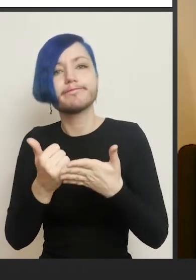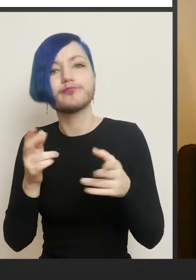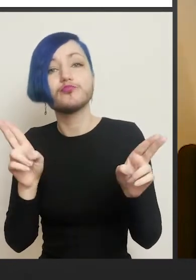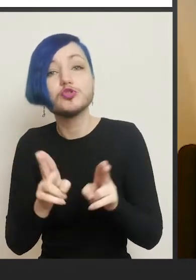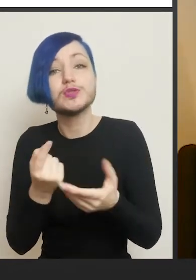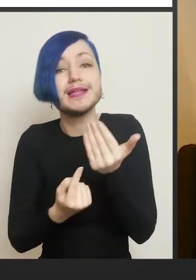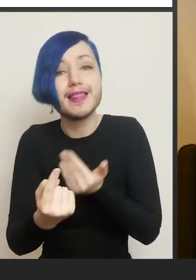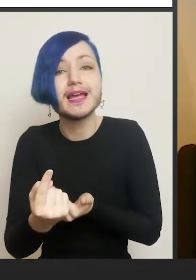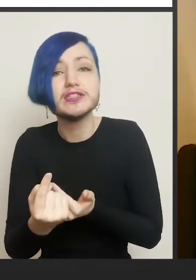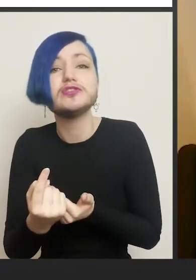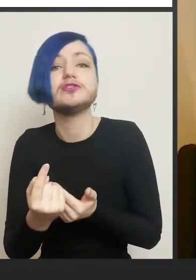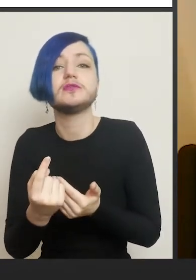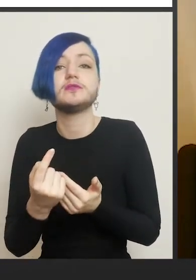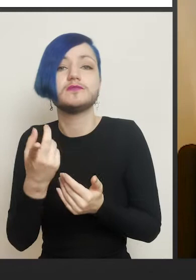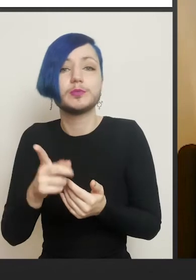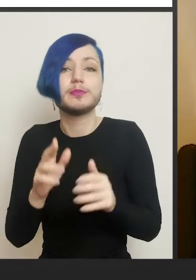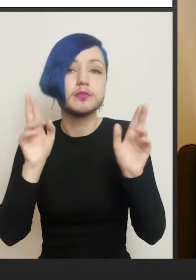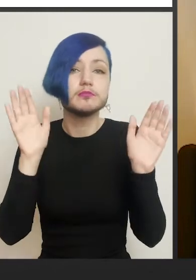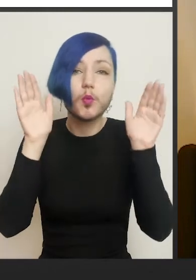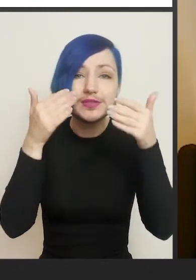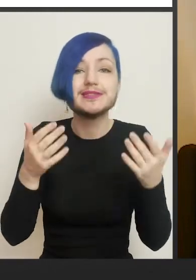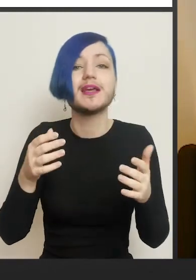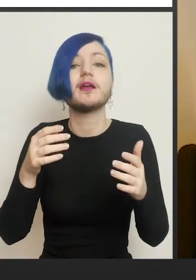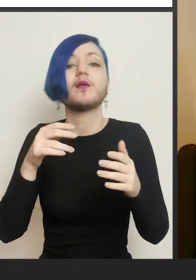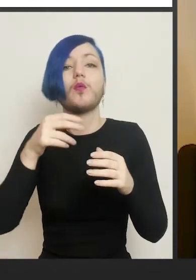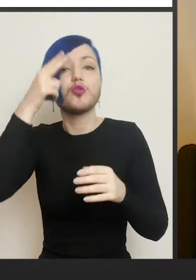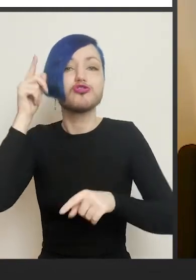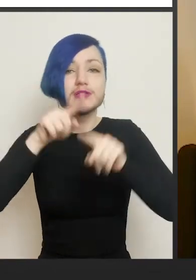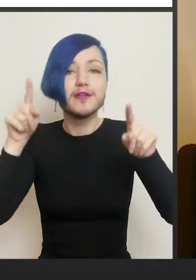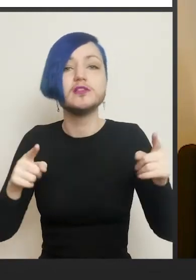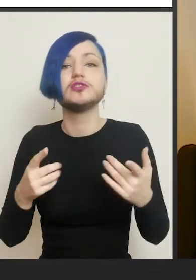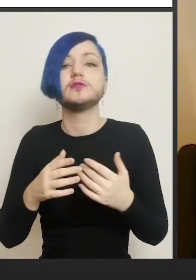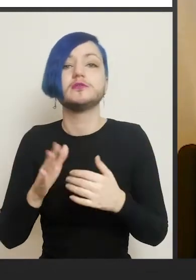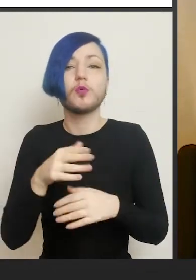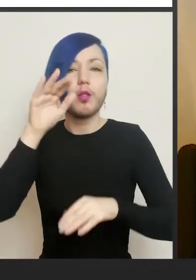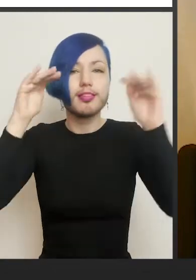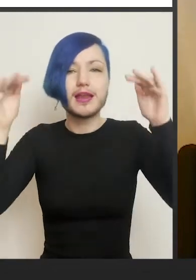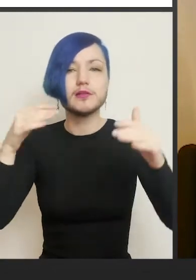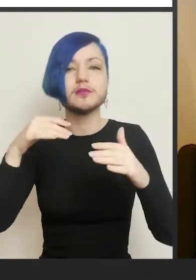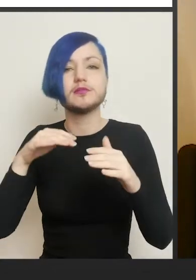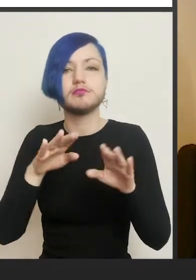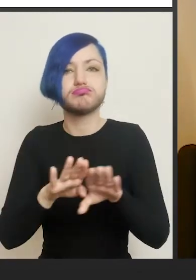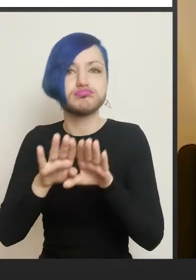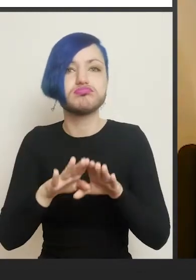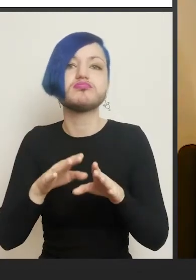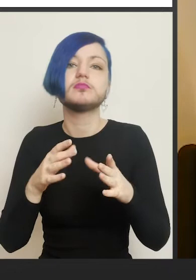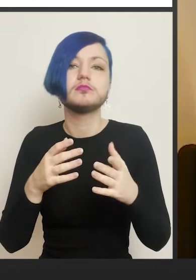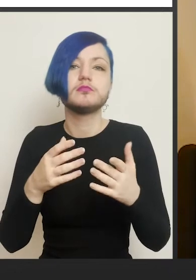reduce isolation for autistic and neurodivergent adults across Wales. Yeah,